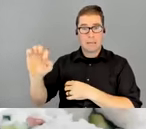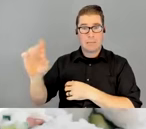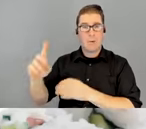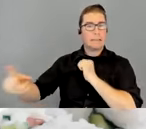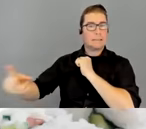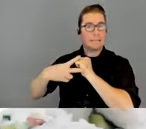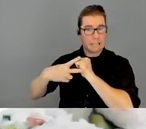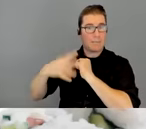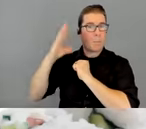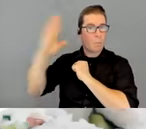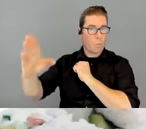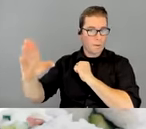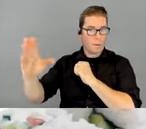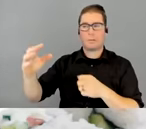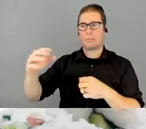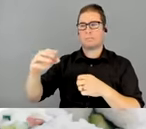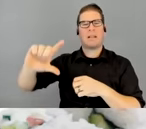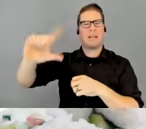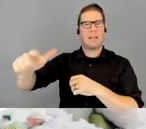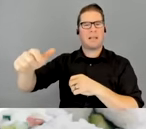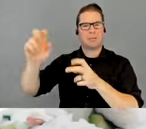look at it in more depth later.